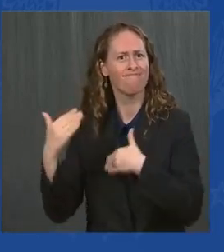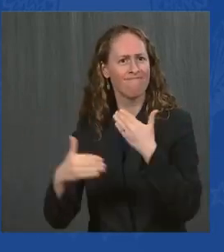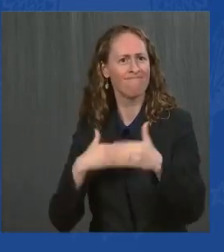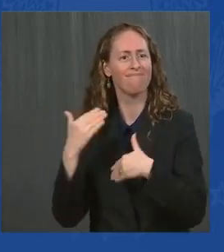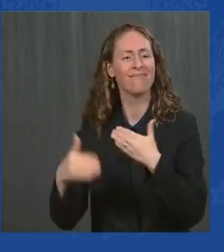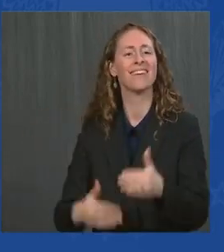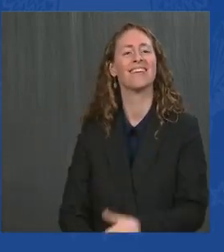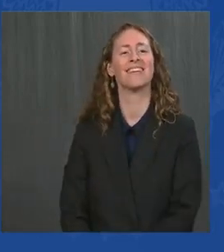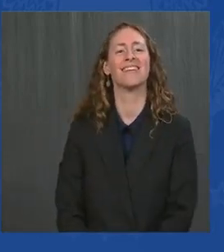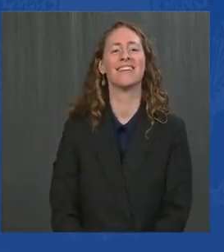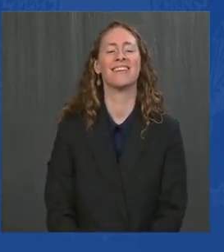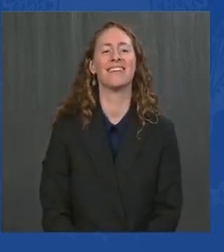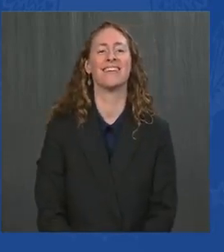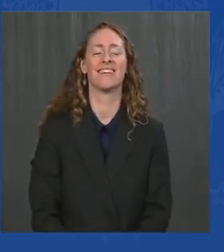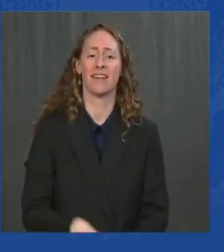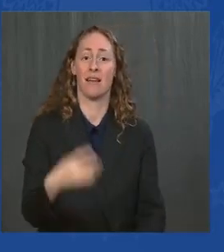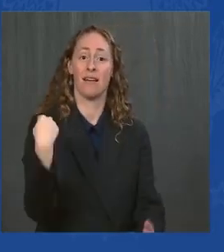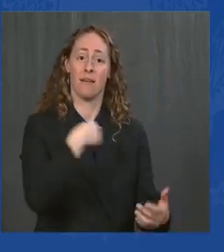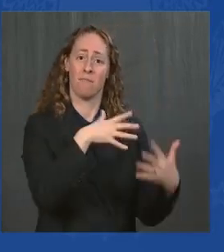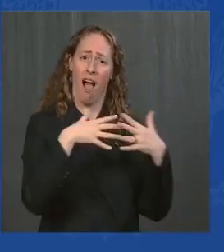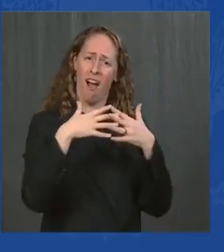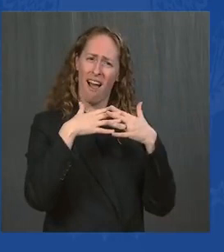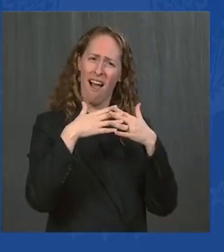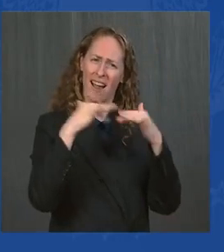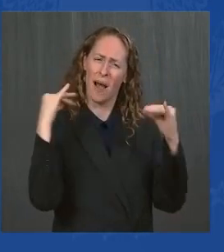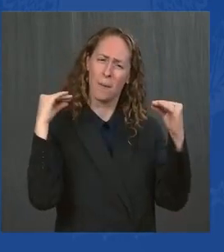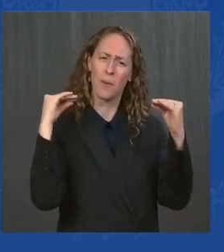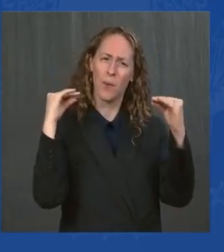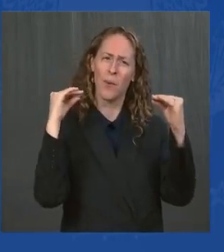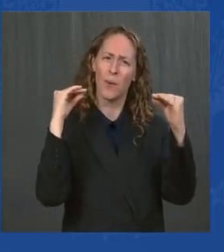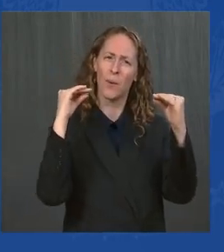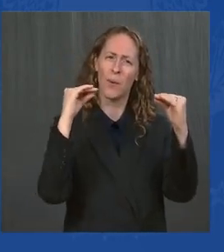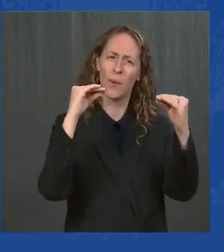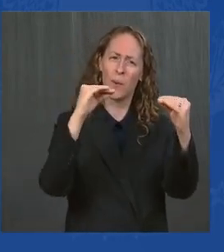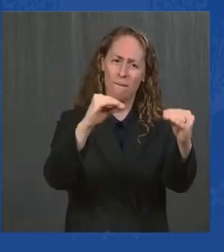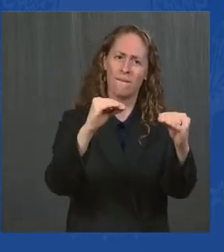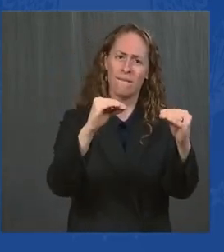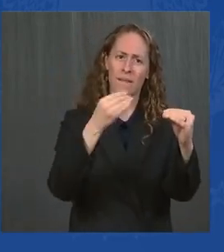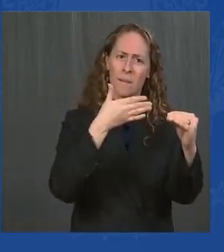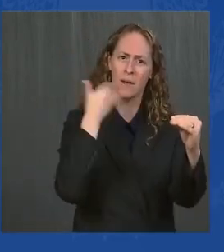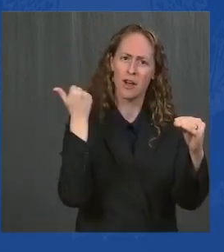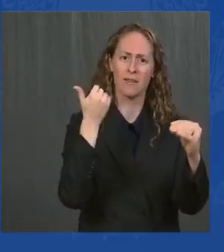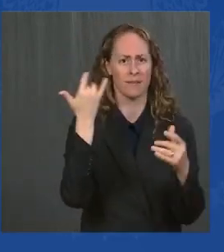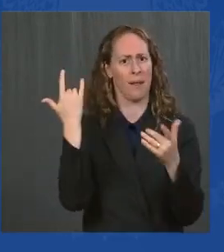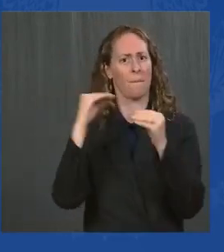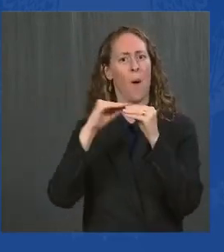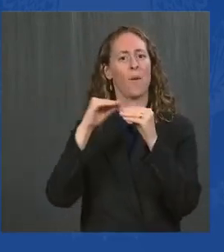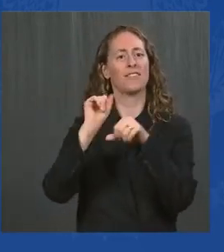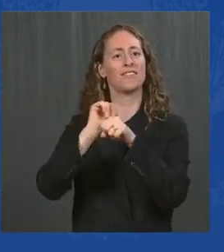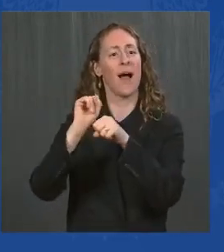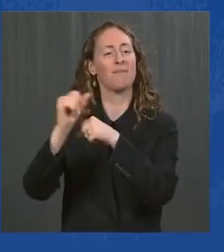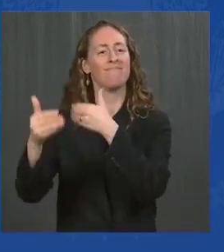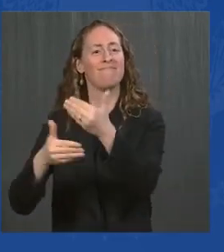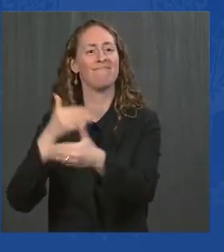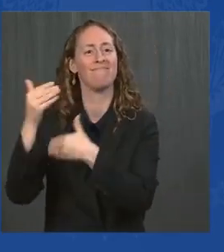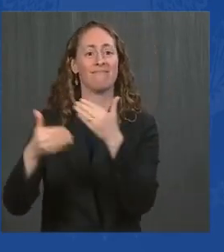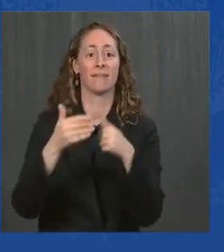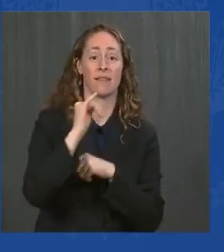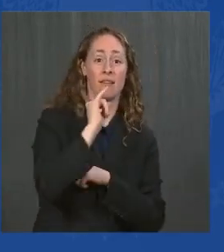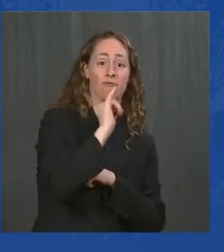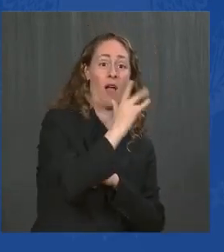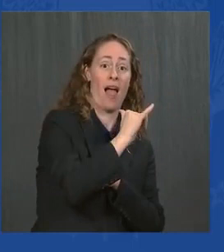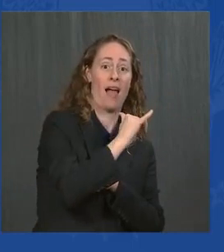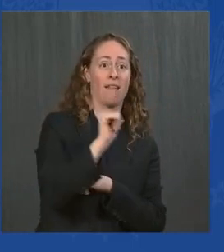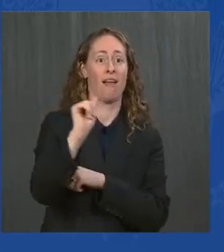again, and today's revision of previous month's job gains, with the revision of the July numbers, this